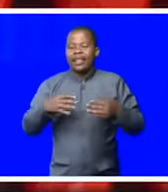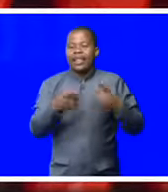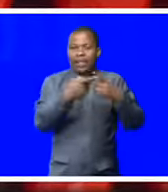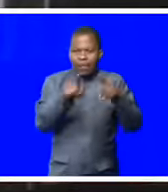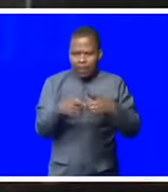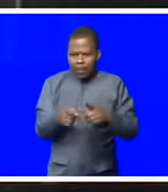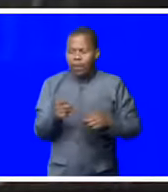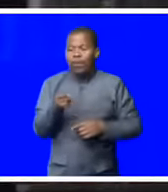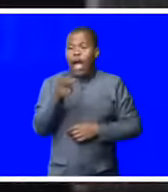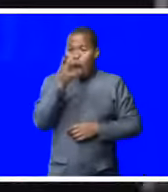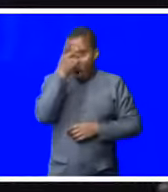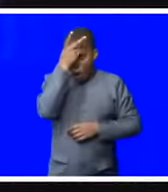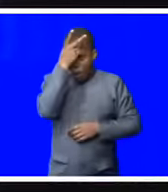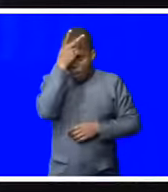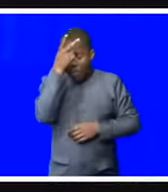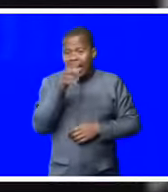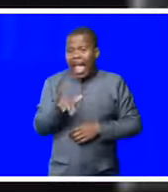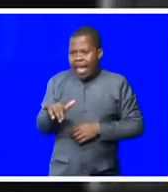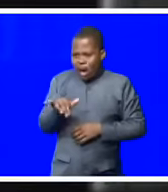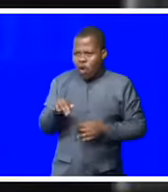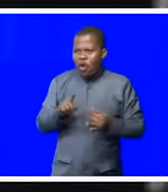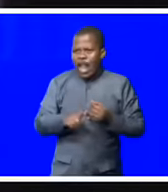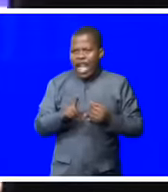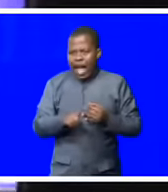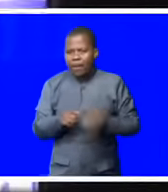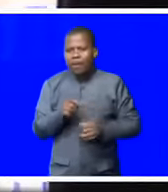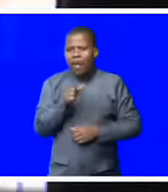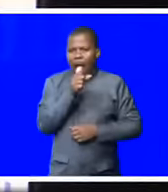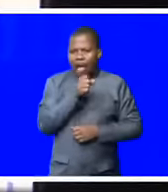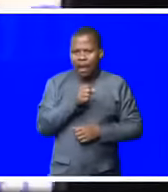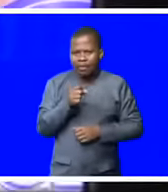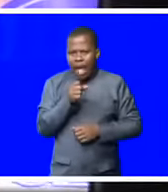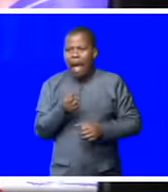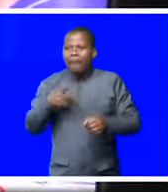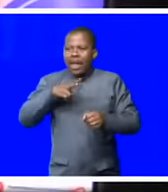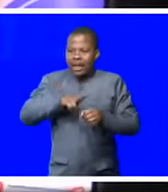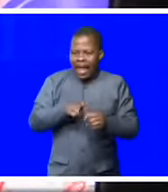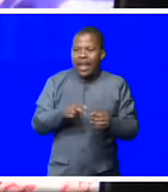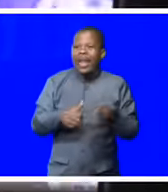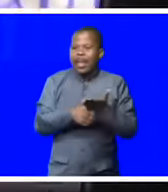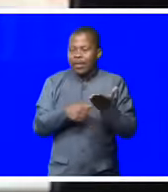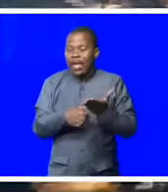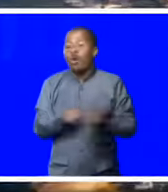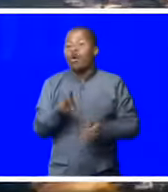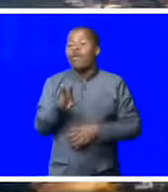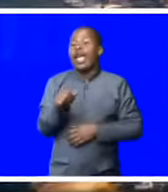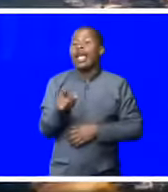ne-ice cream. Etindzaba Eswatini TV, kubika Nelson Dlangamandla, nginambonga Dube Yembabane.